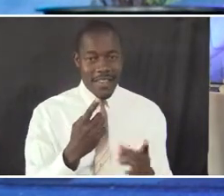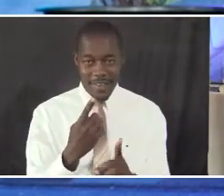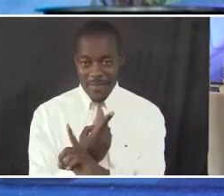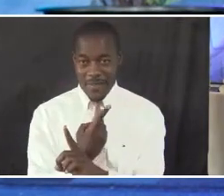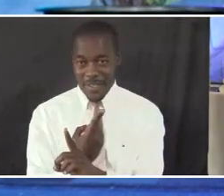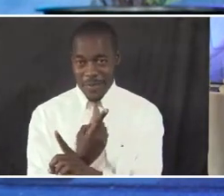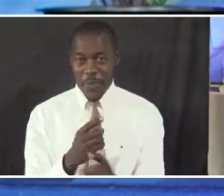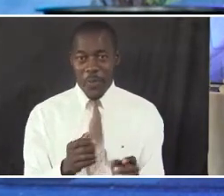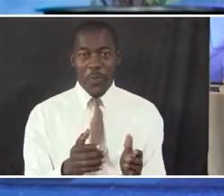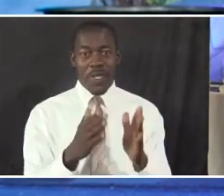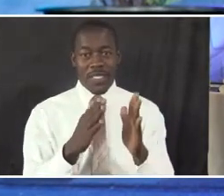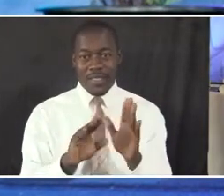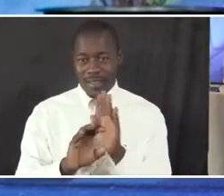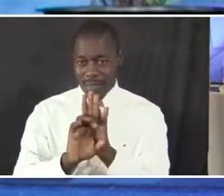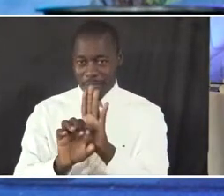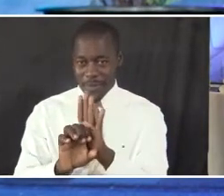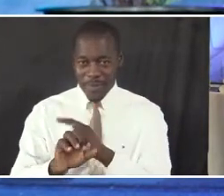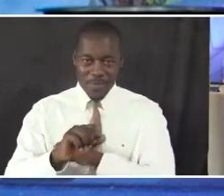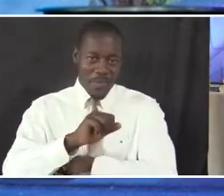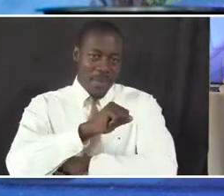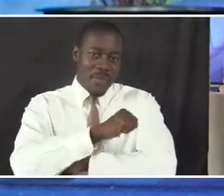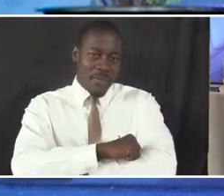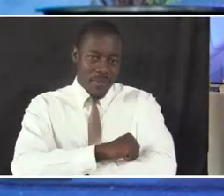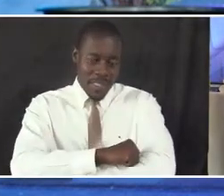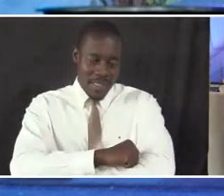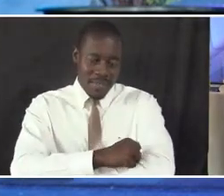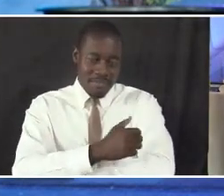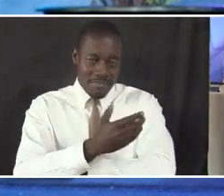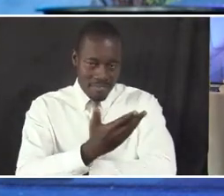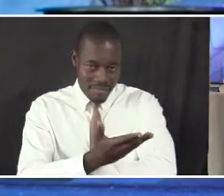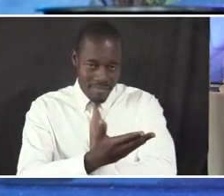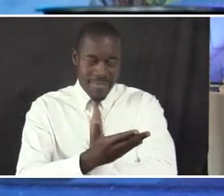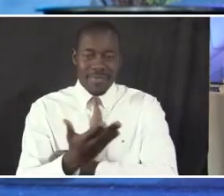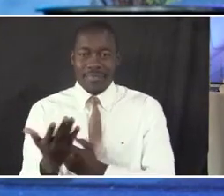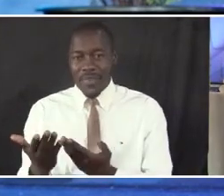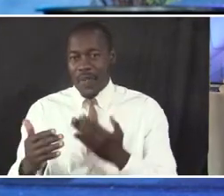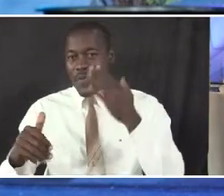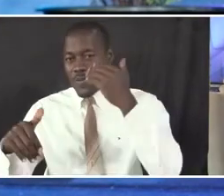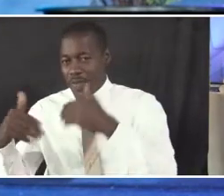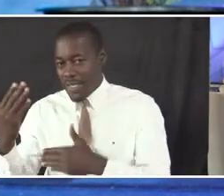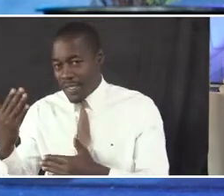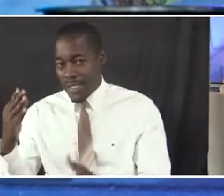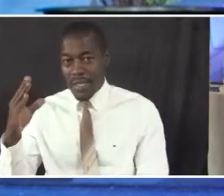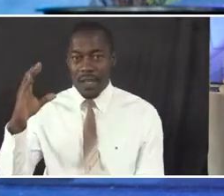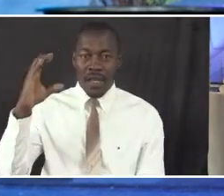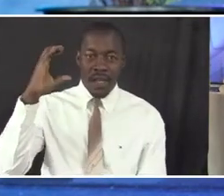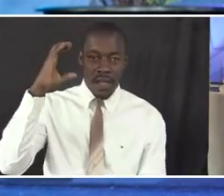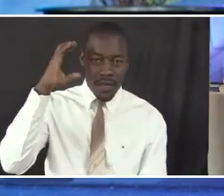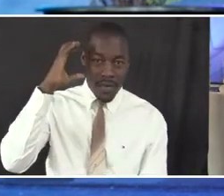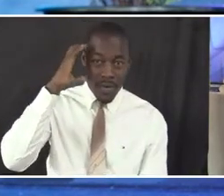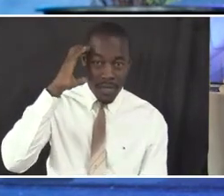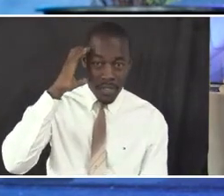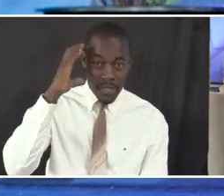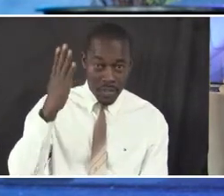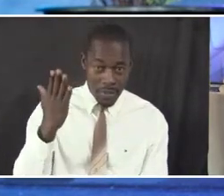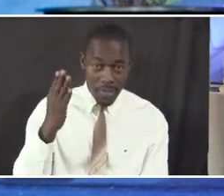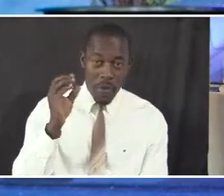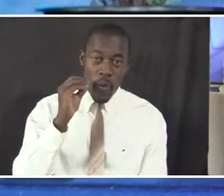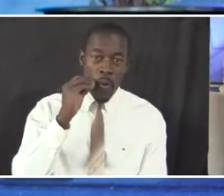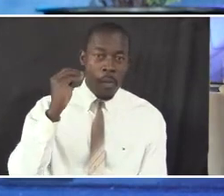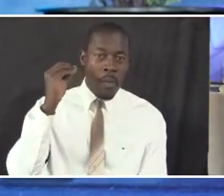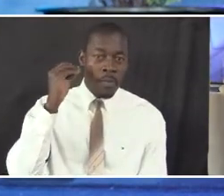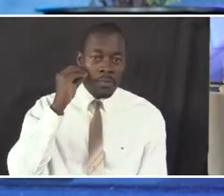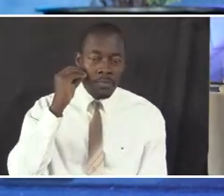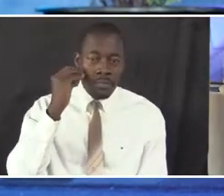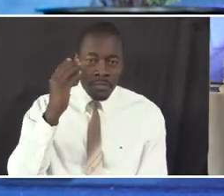It could be given in schools, it could be given at the university, it could be given at home, it could